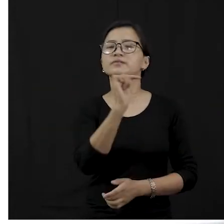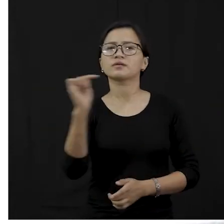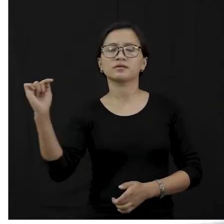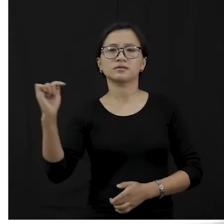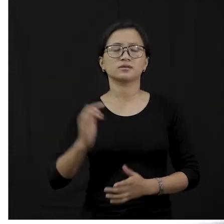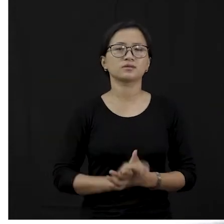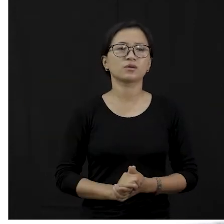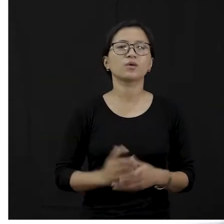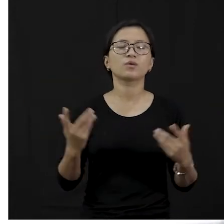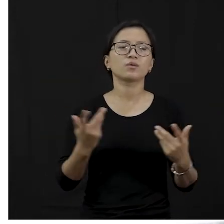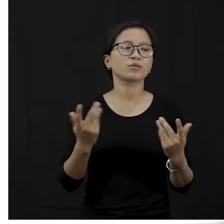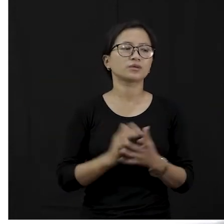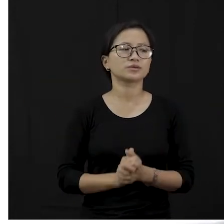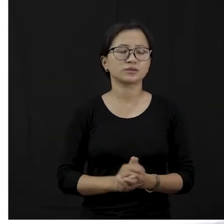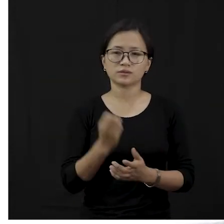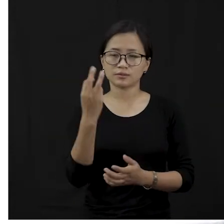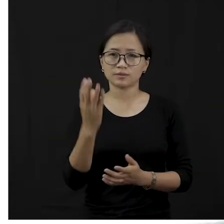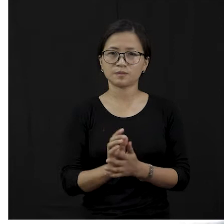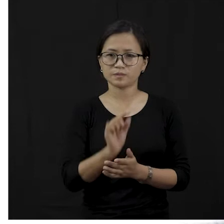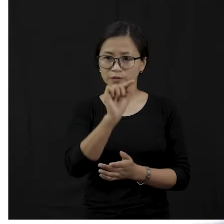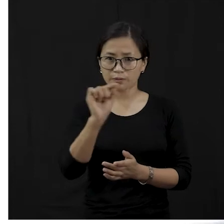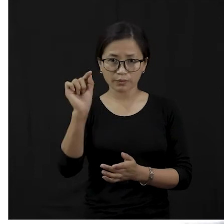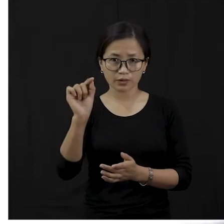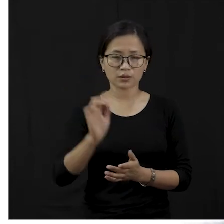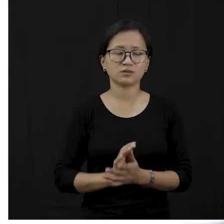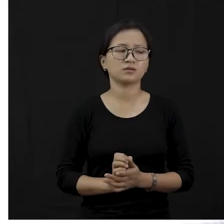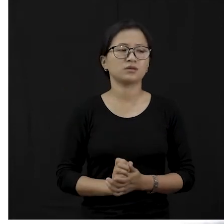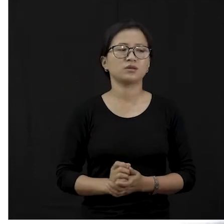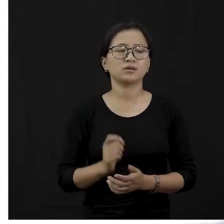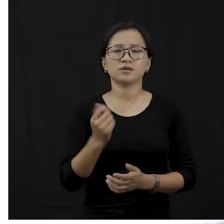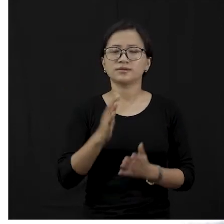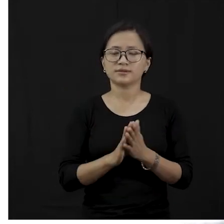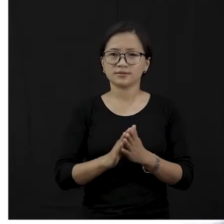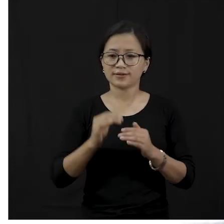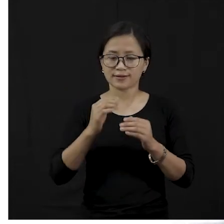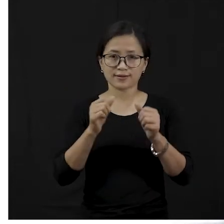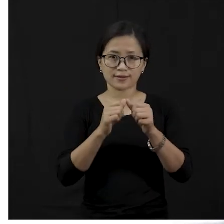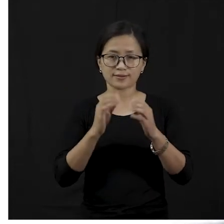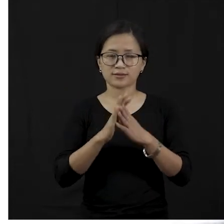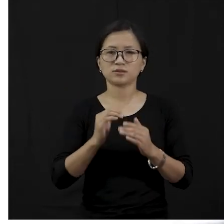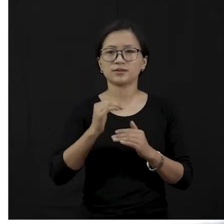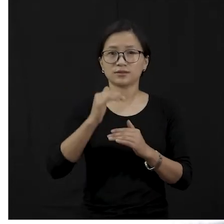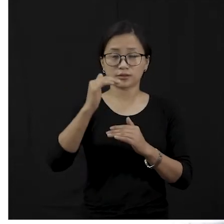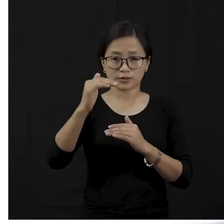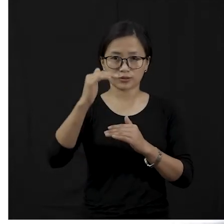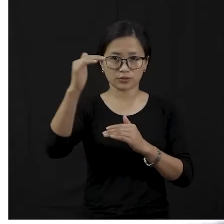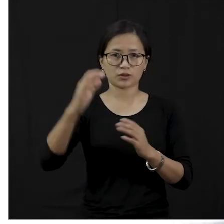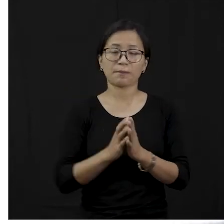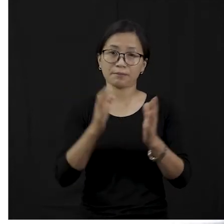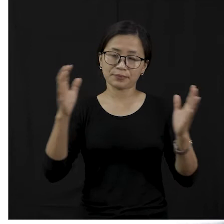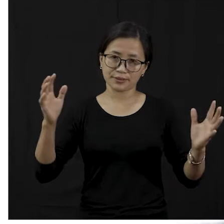where the numbers are marked on it in ascending order.